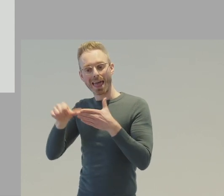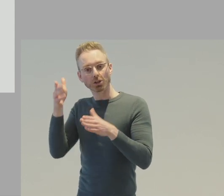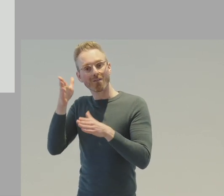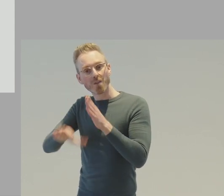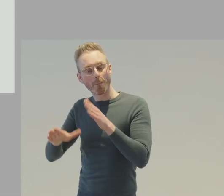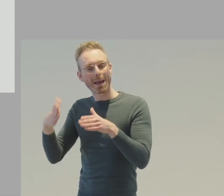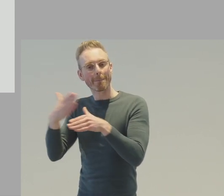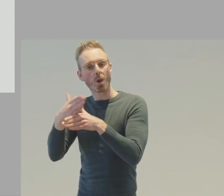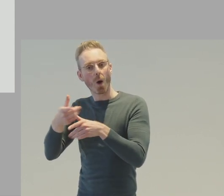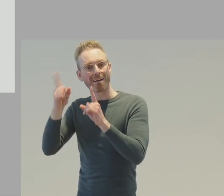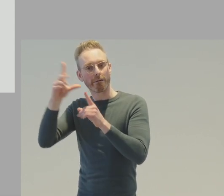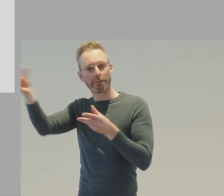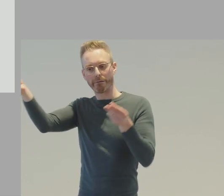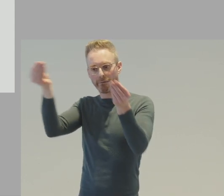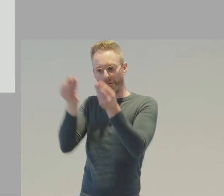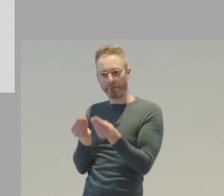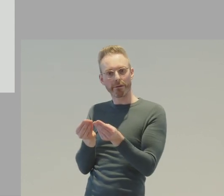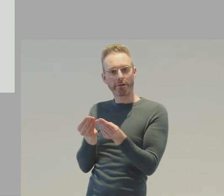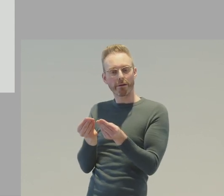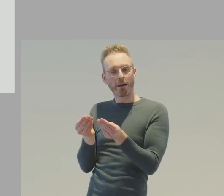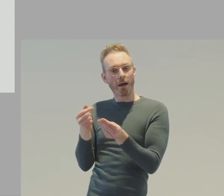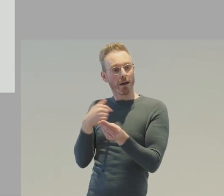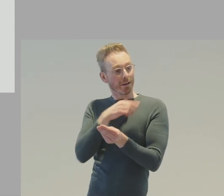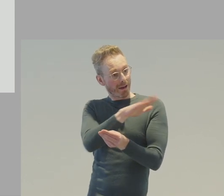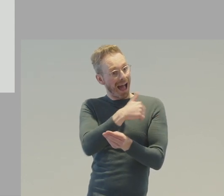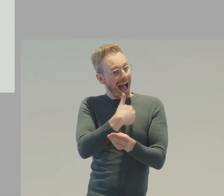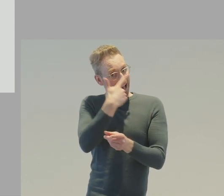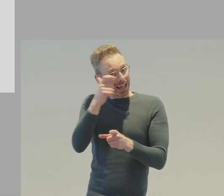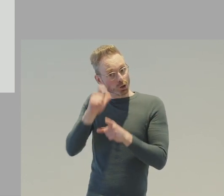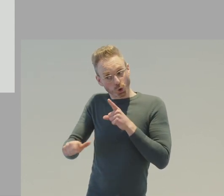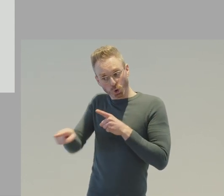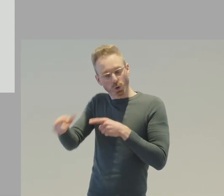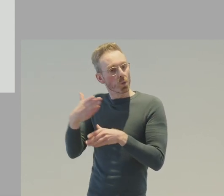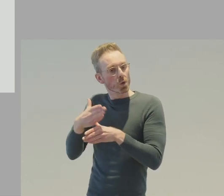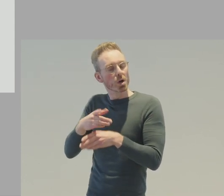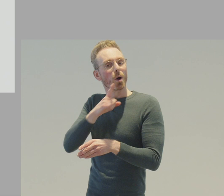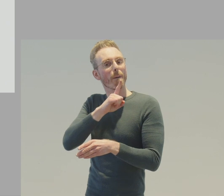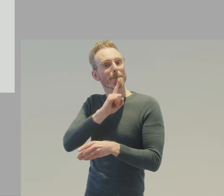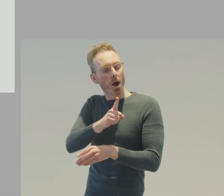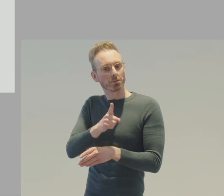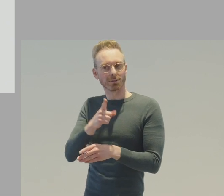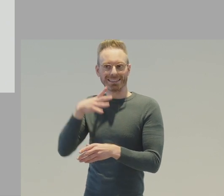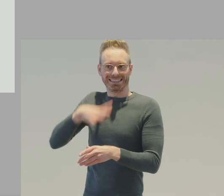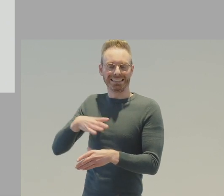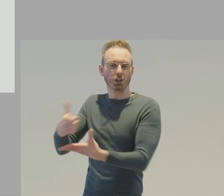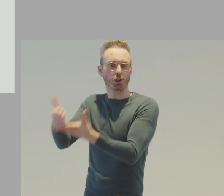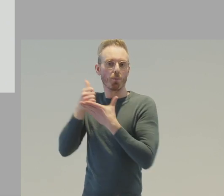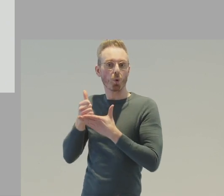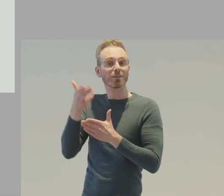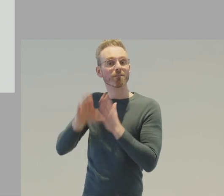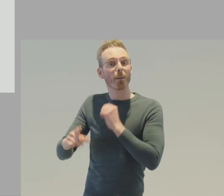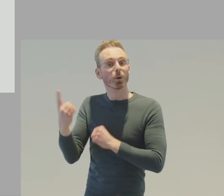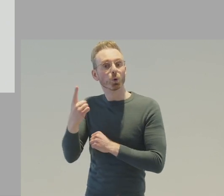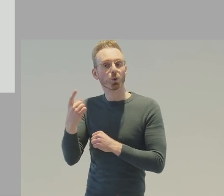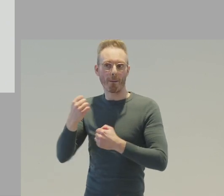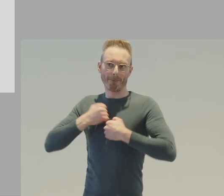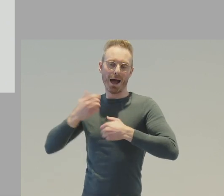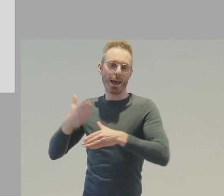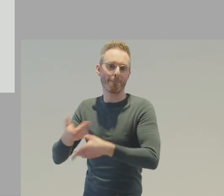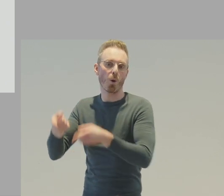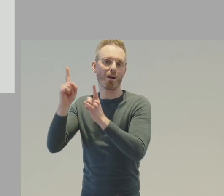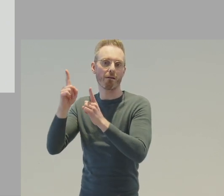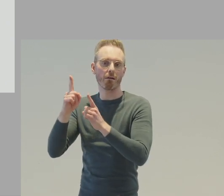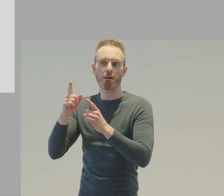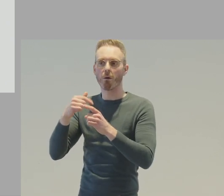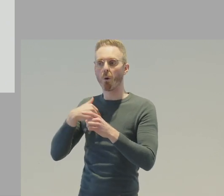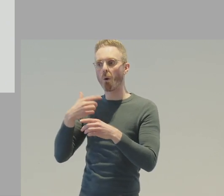only do my job because this charity or company is supporting me to do it. And then you can still, you are still entitled